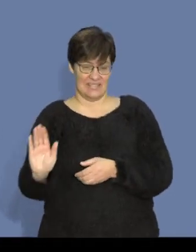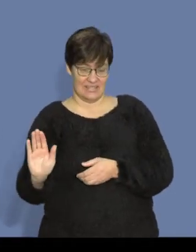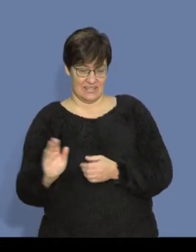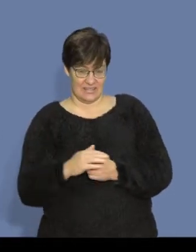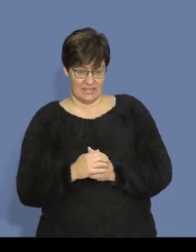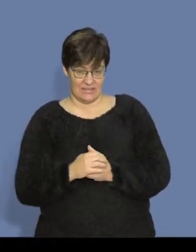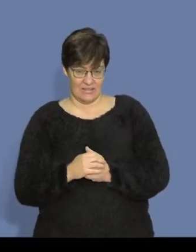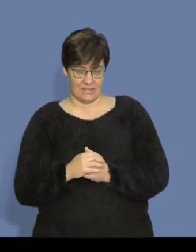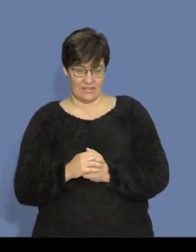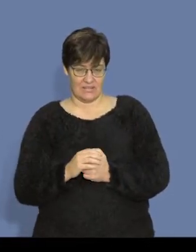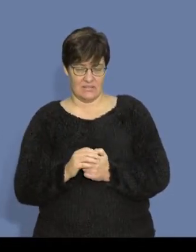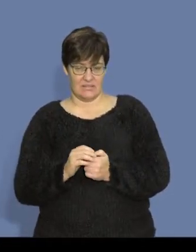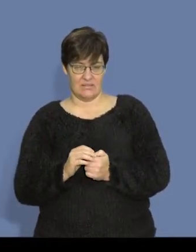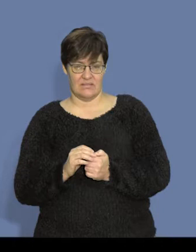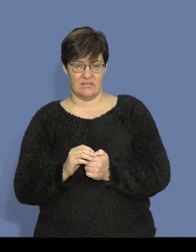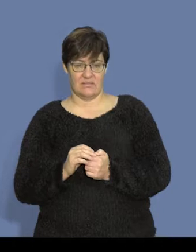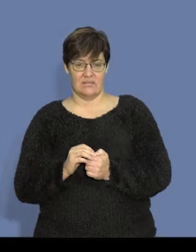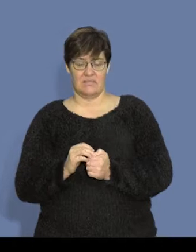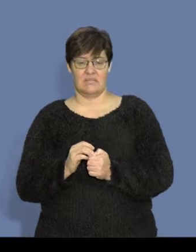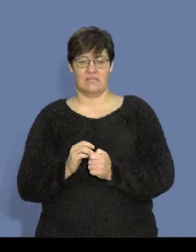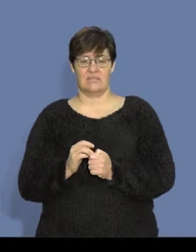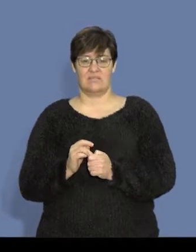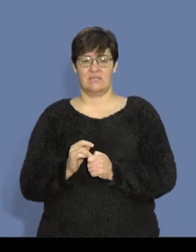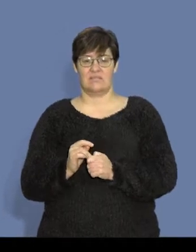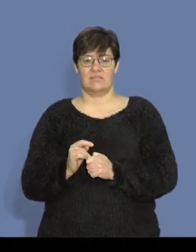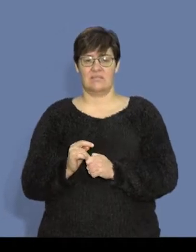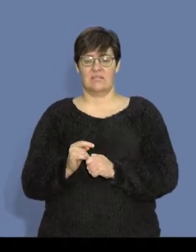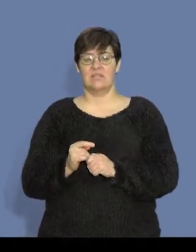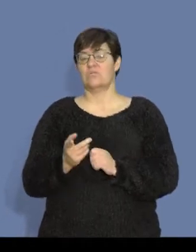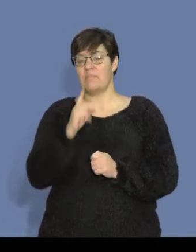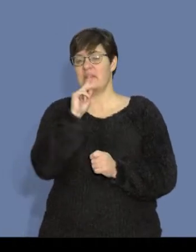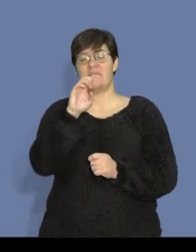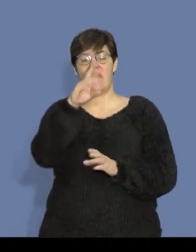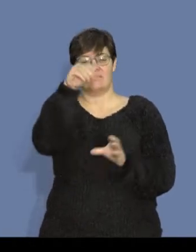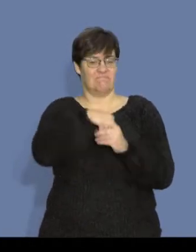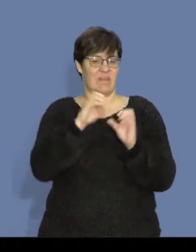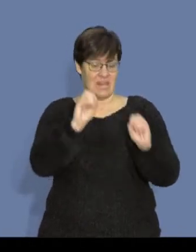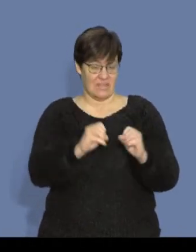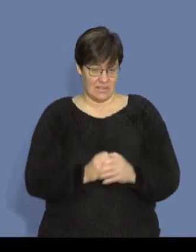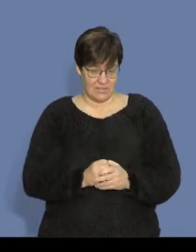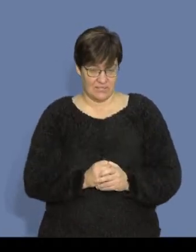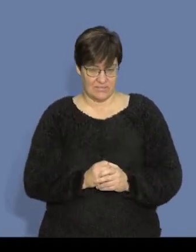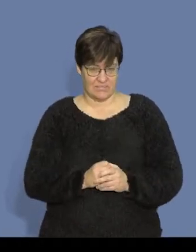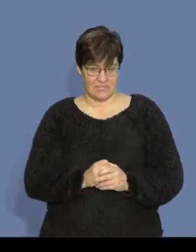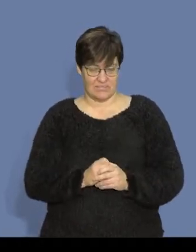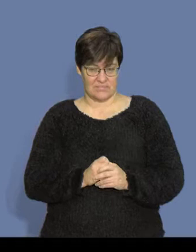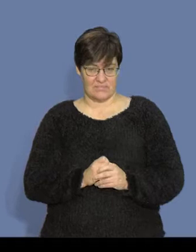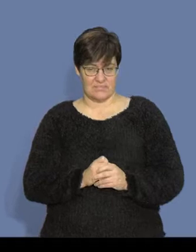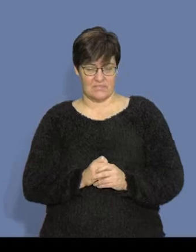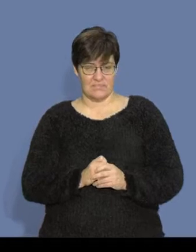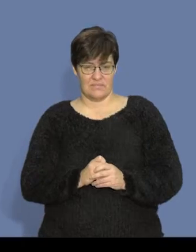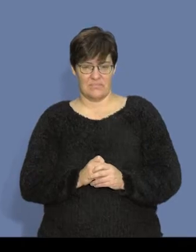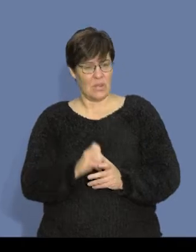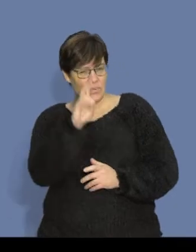item. So this fees payable for education is an example of a VAT